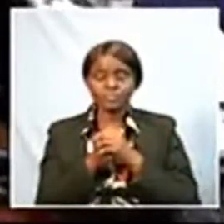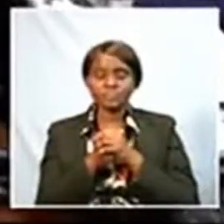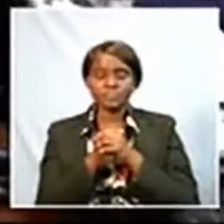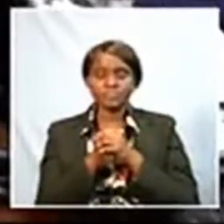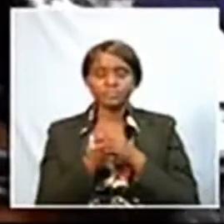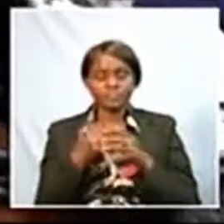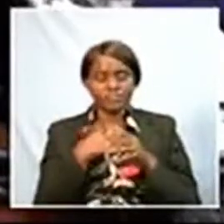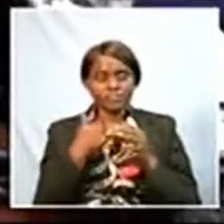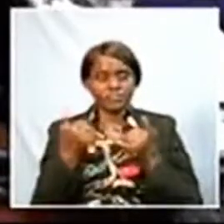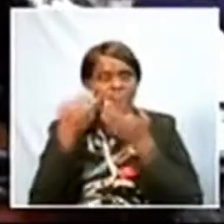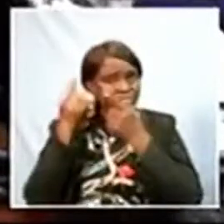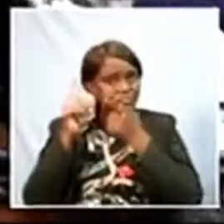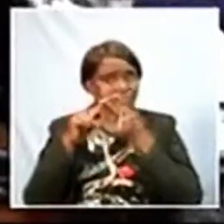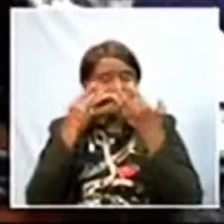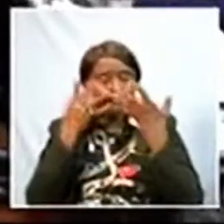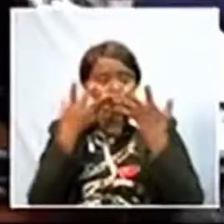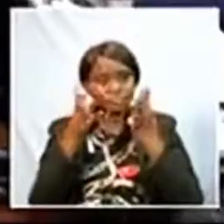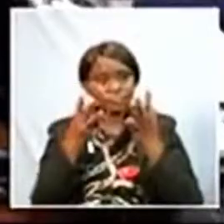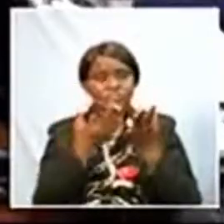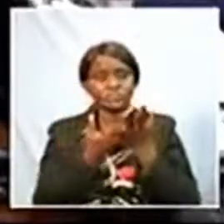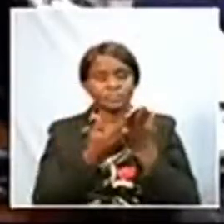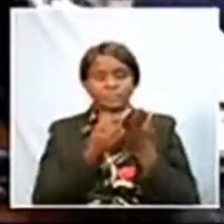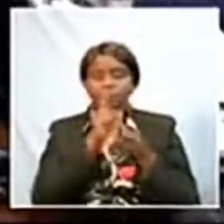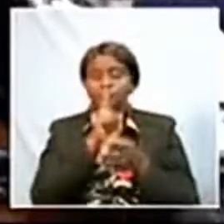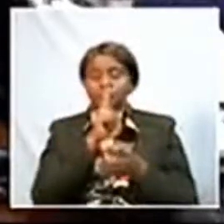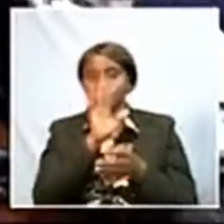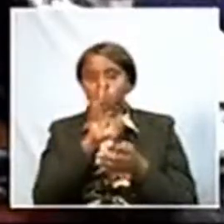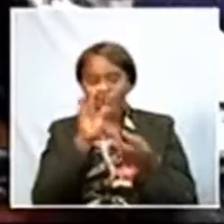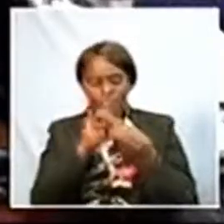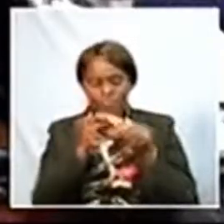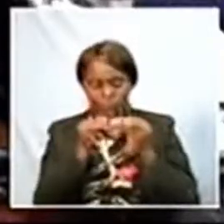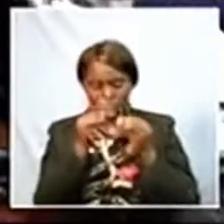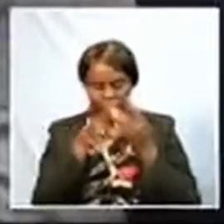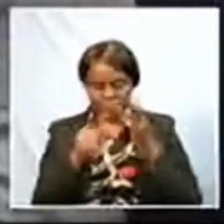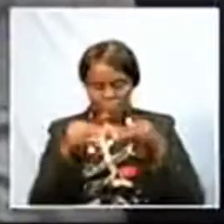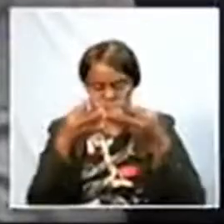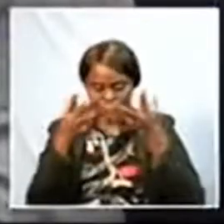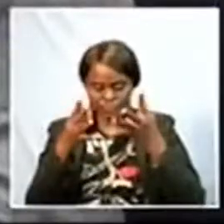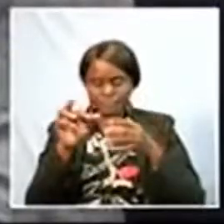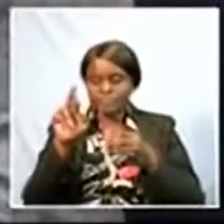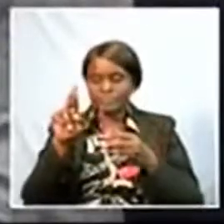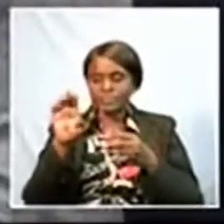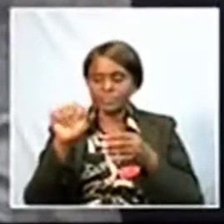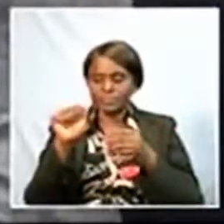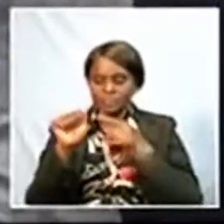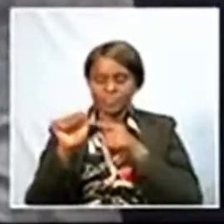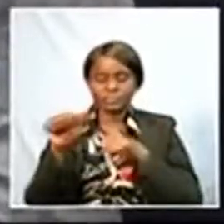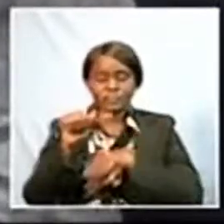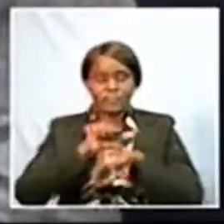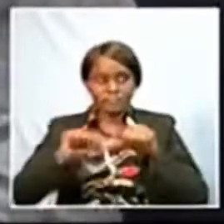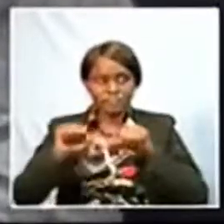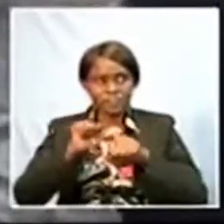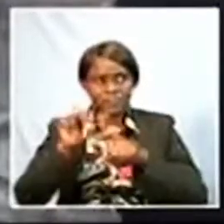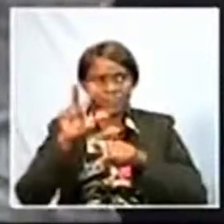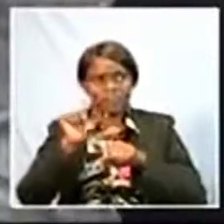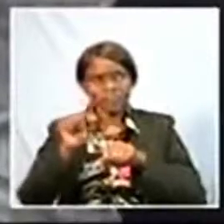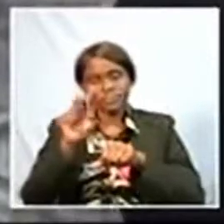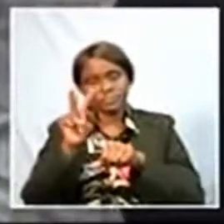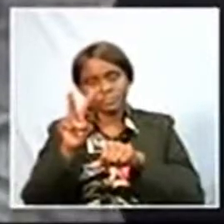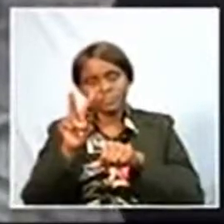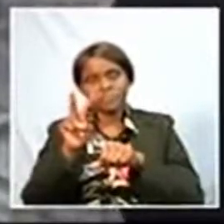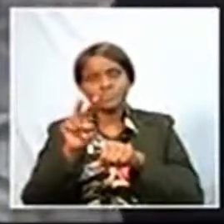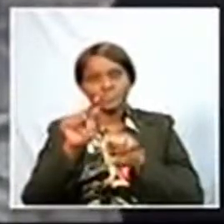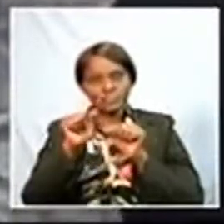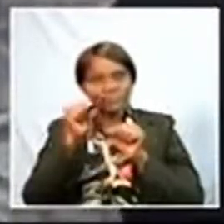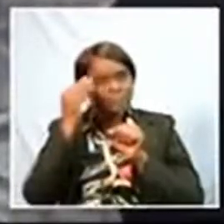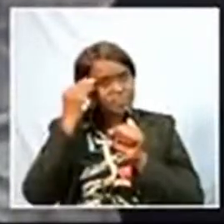I wish to state that it's true the figure that has been provided by RIA is about 3.2. So you may wish